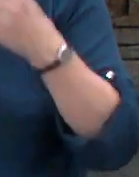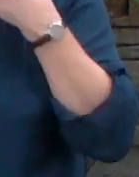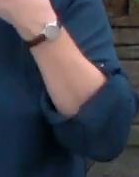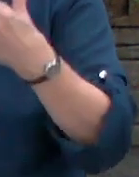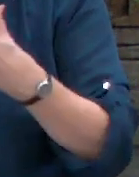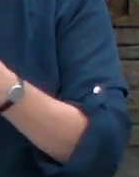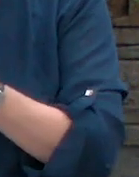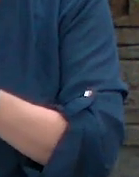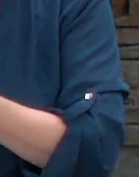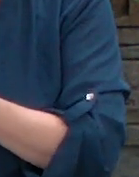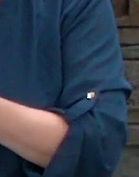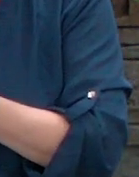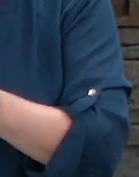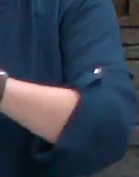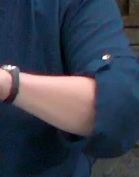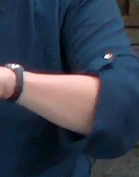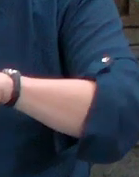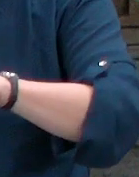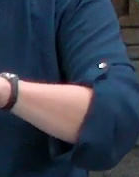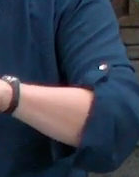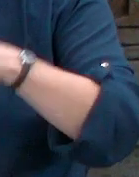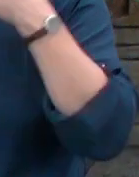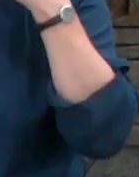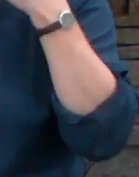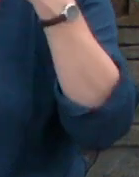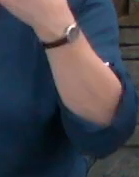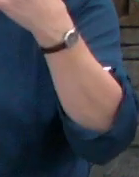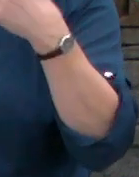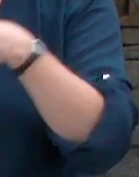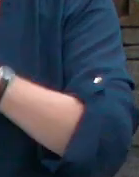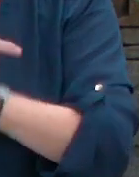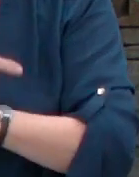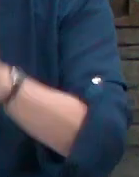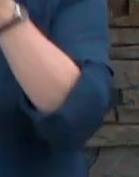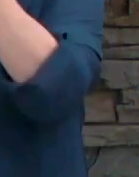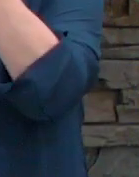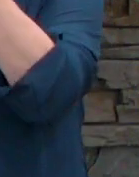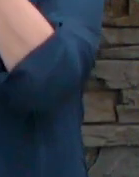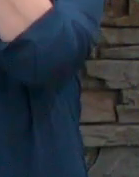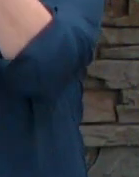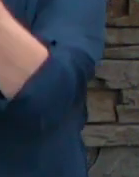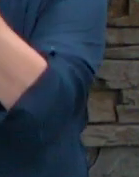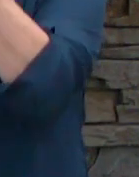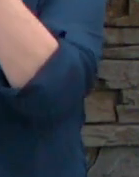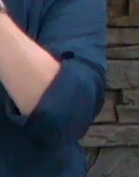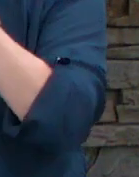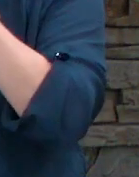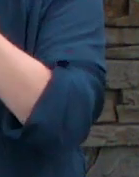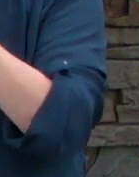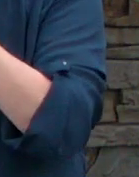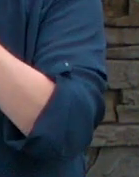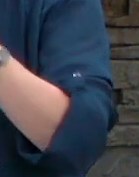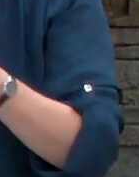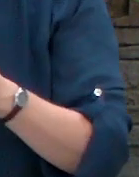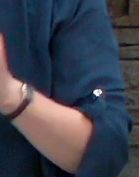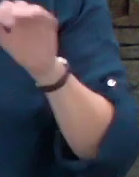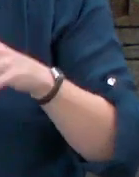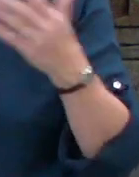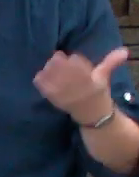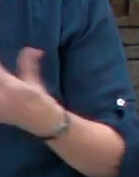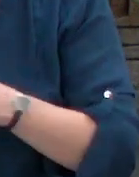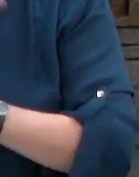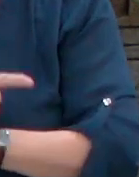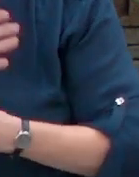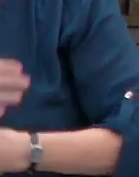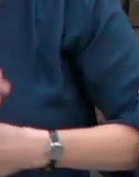for the time of singing today and praising you. And I pray that the things we've done here today has